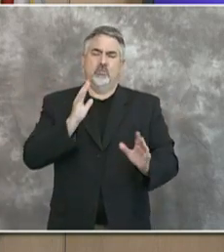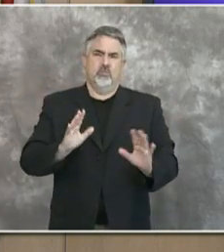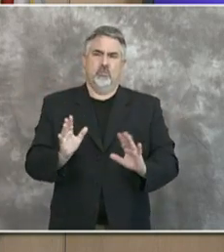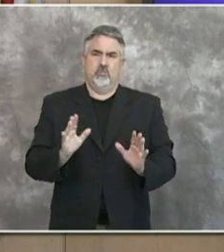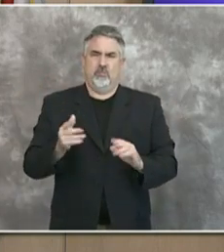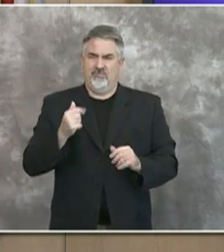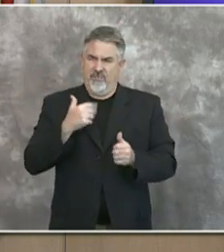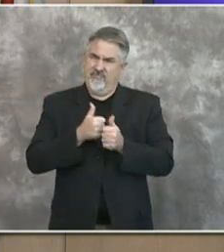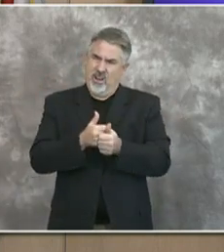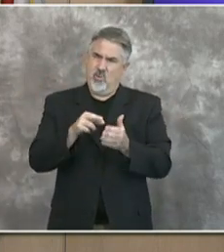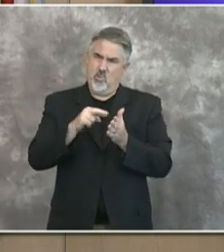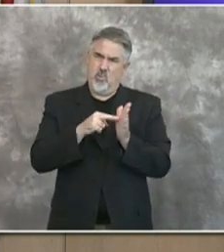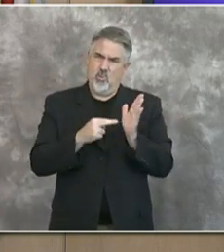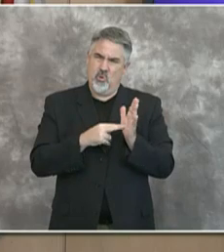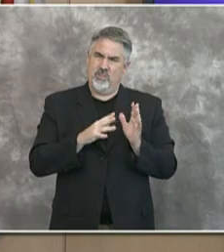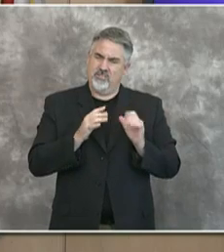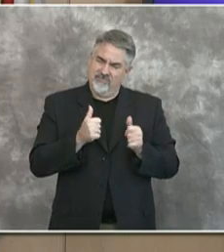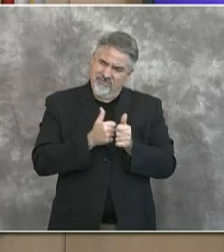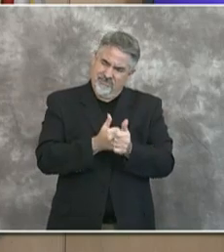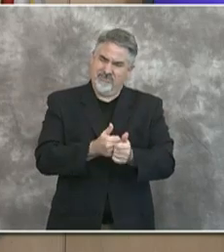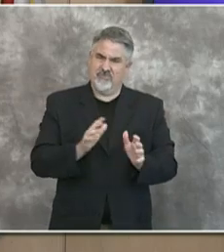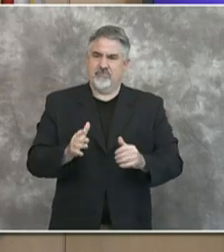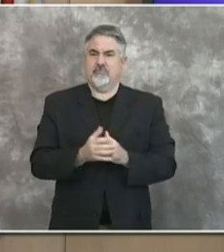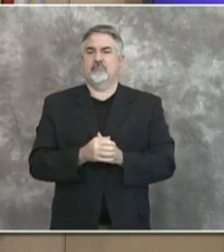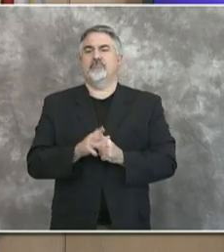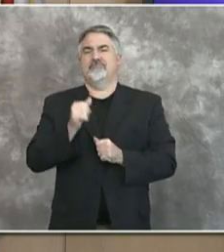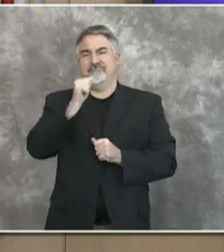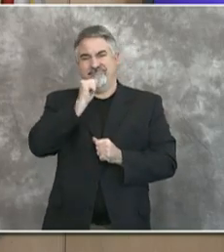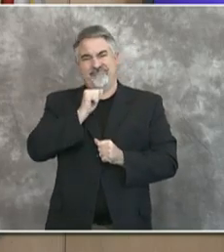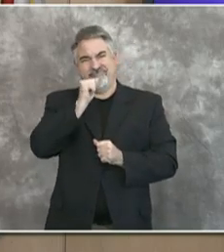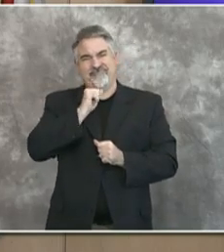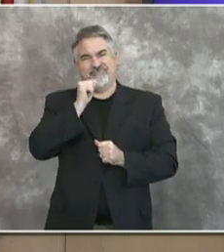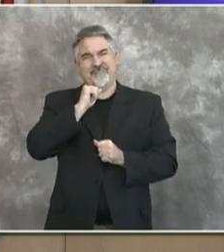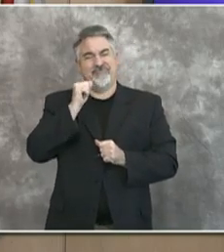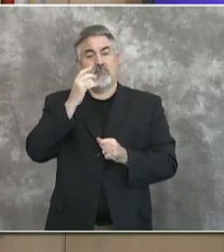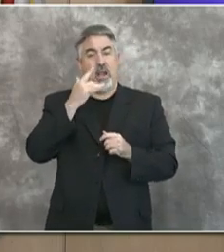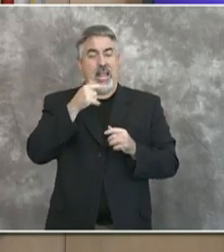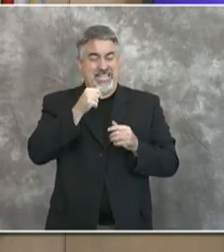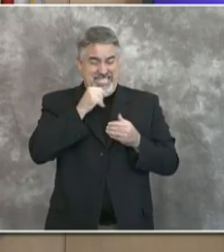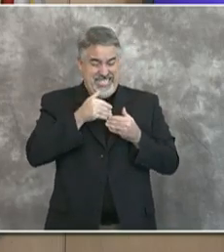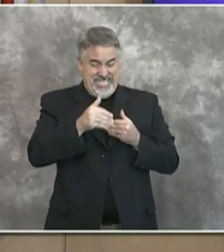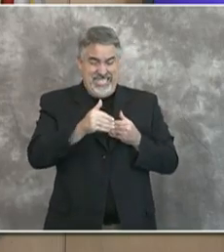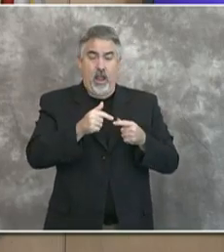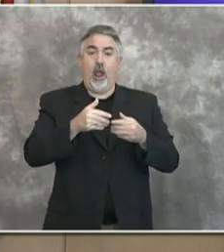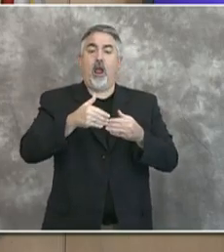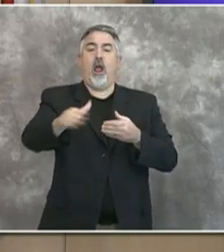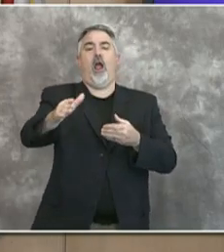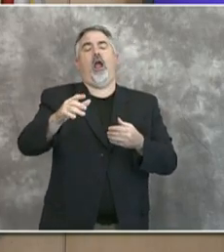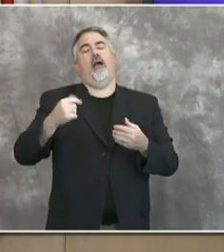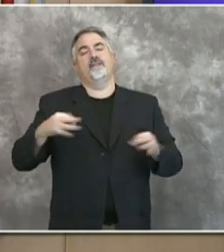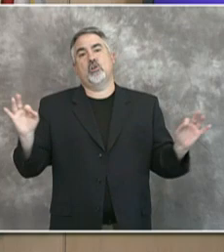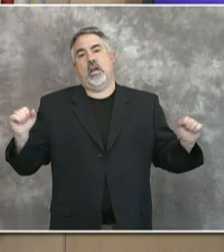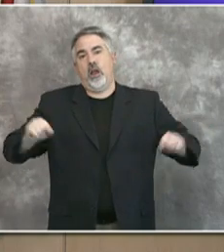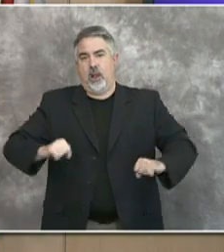for long-term gain. We ask for your help and cooperation. Now please welcome Supervisor